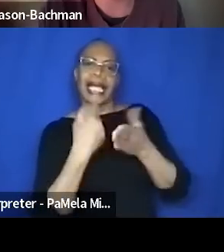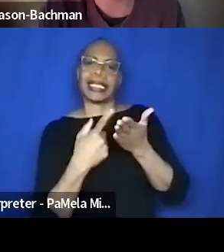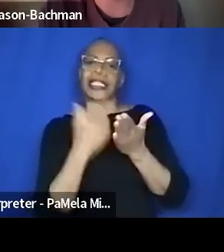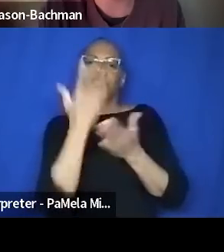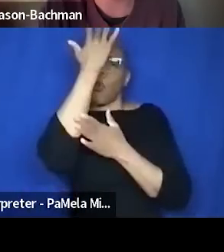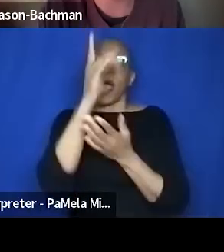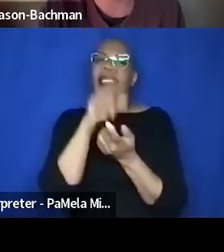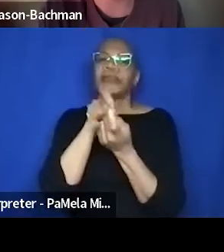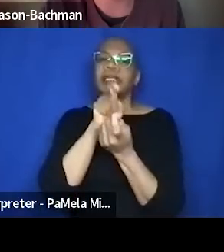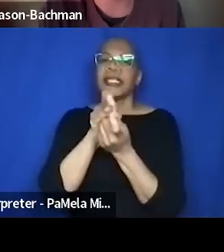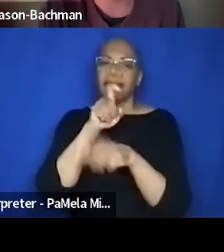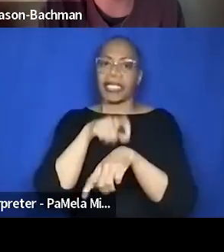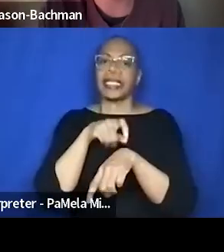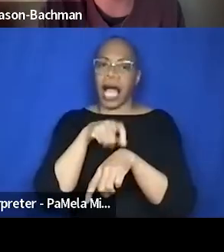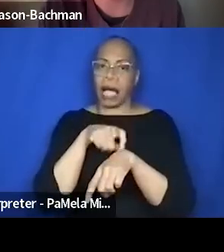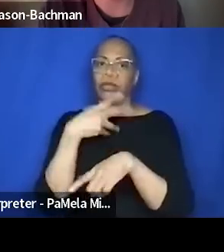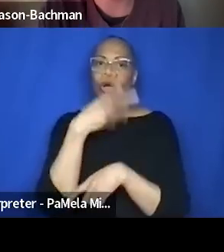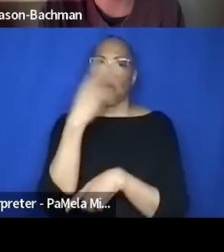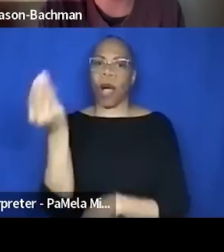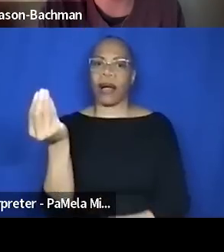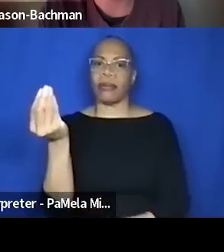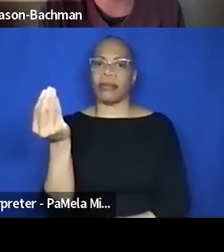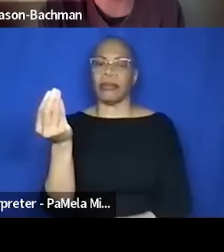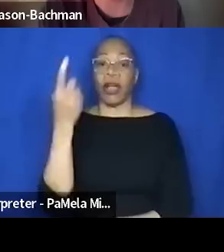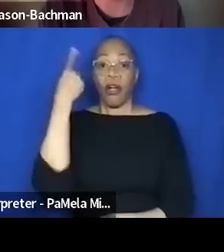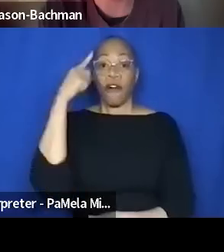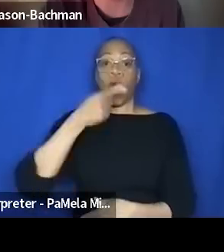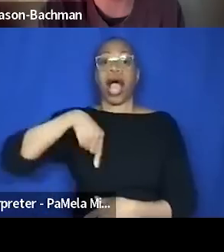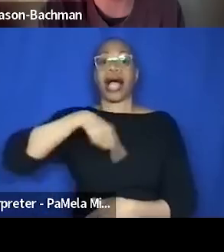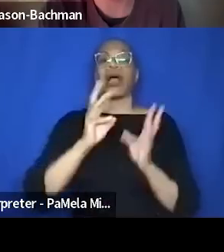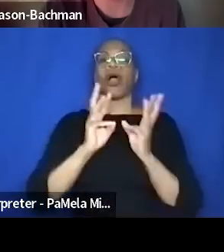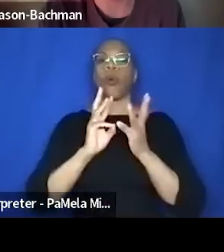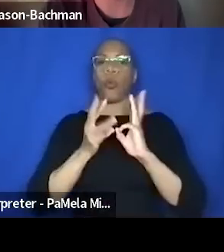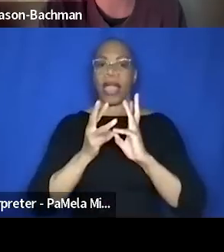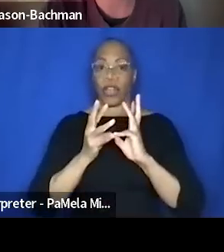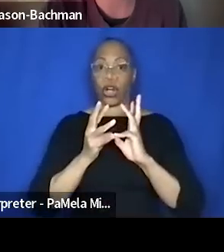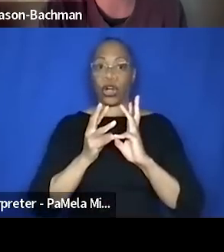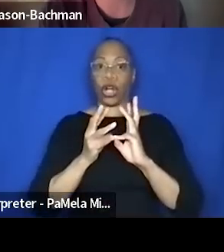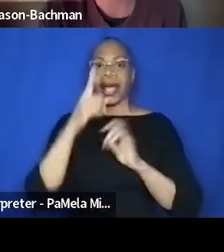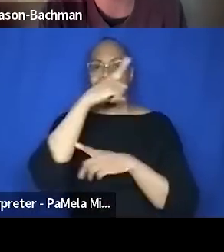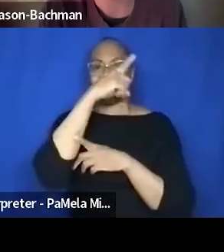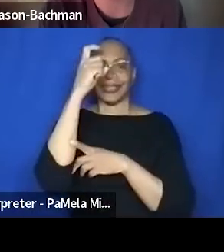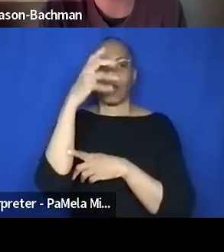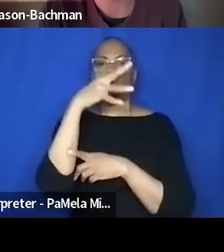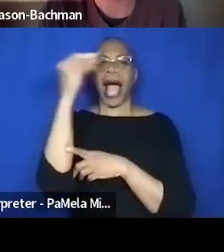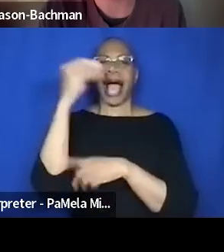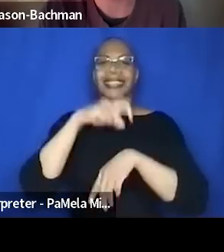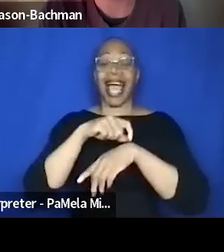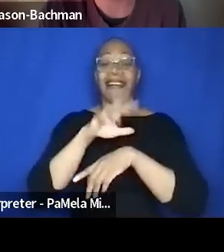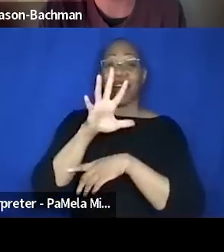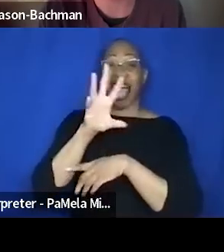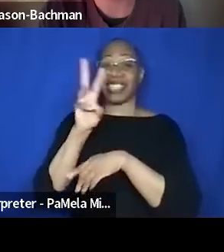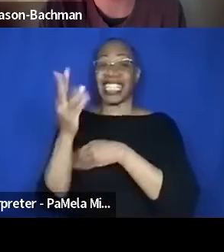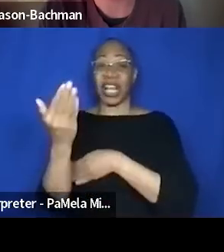particular times? The weather, for us, it's the weather. I mean, in the summer, we're out at 5, 6 in the morning before it's getting